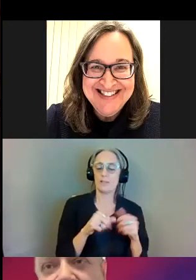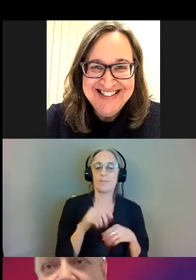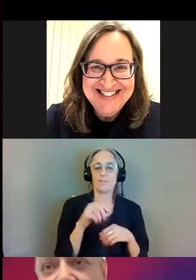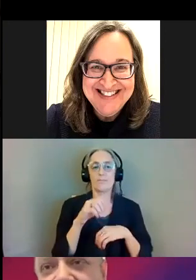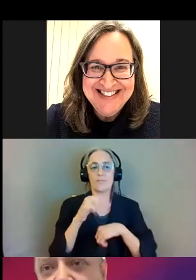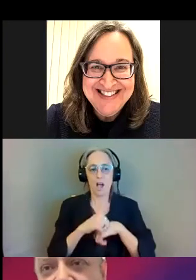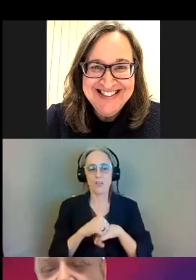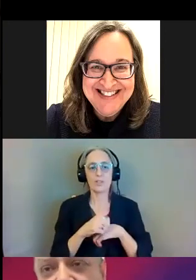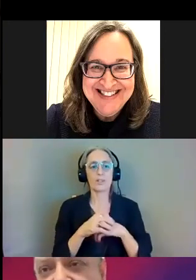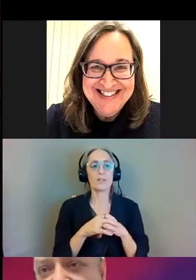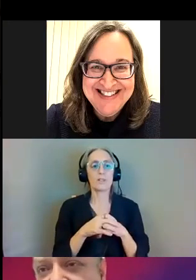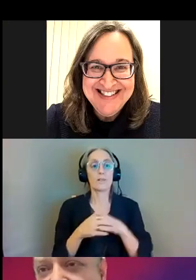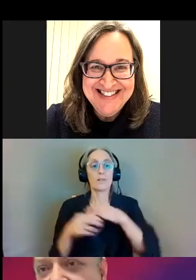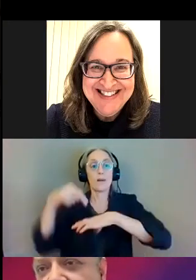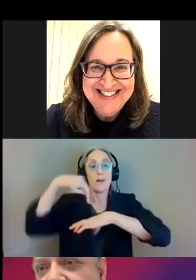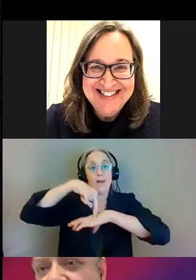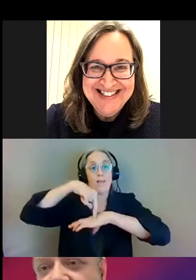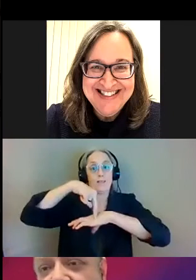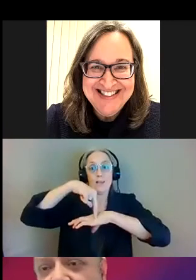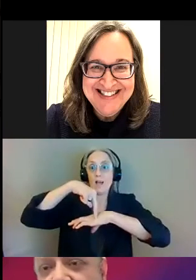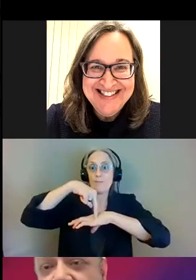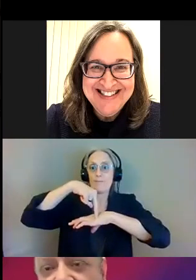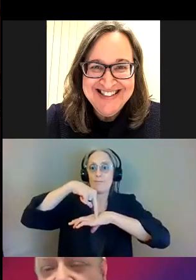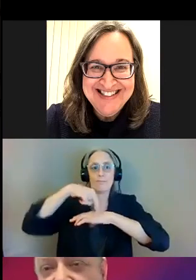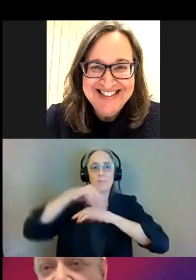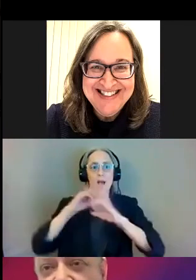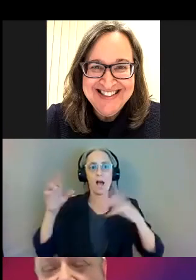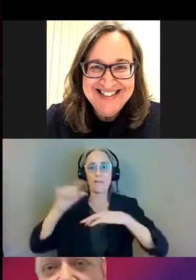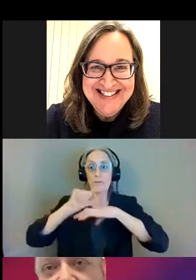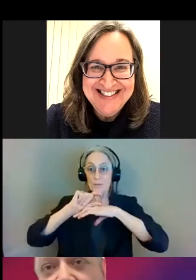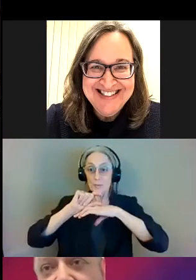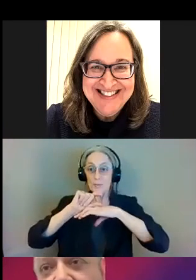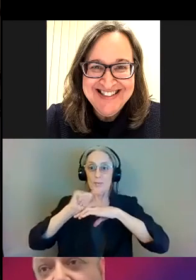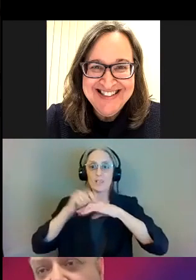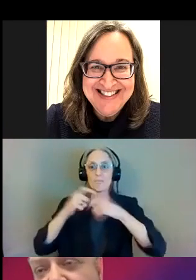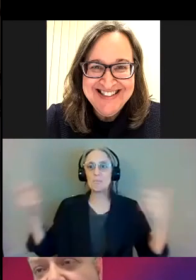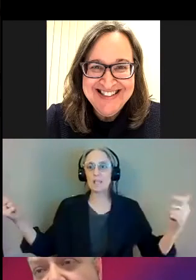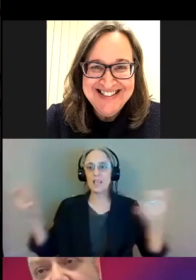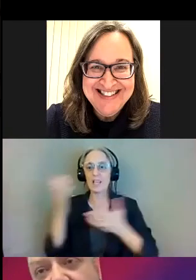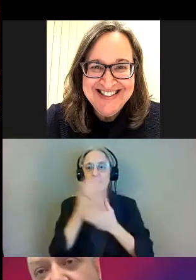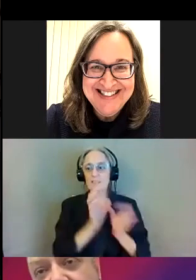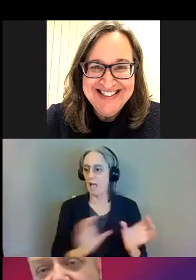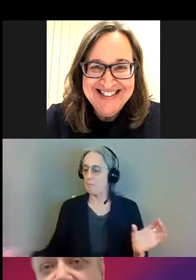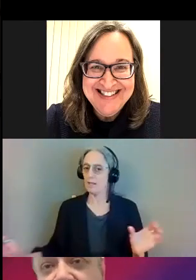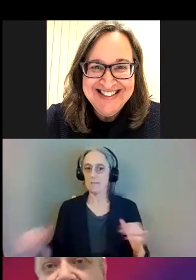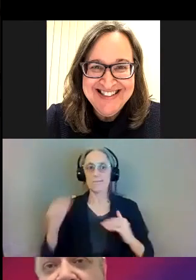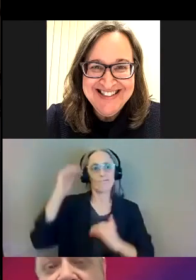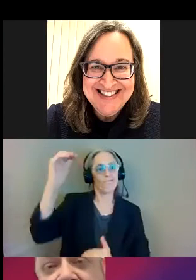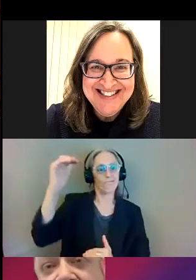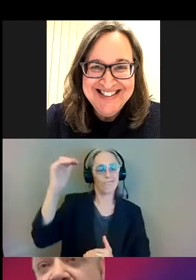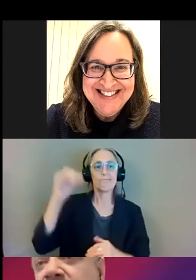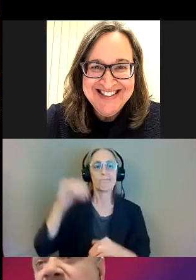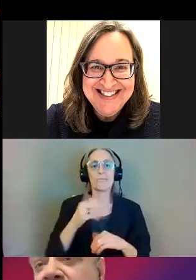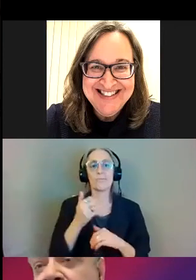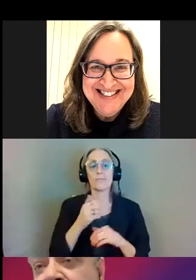The guy on top there will give you some scale of how big these things are, and each segment will hold up 2